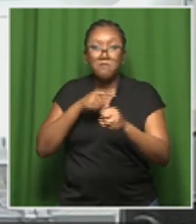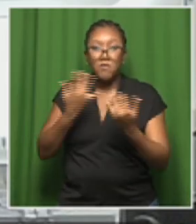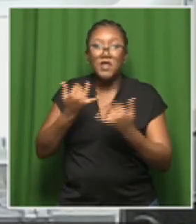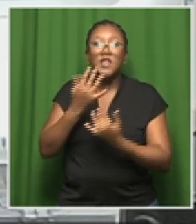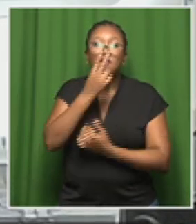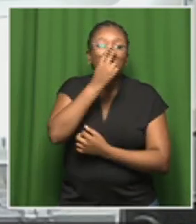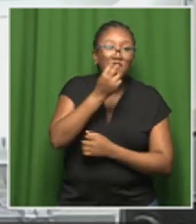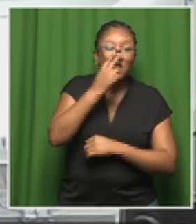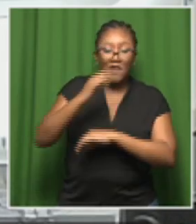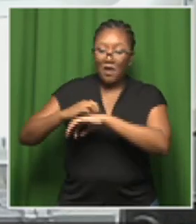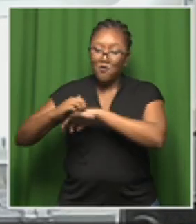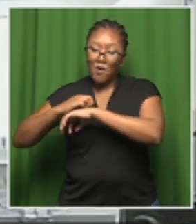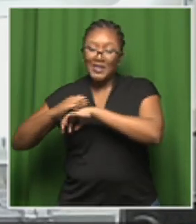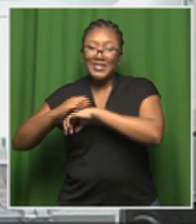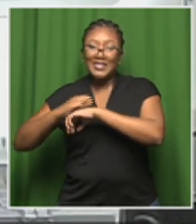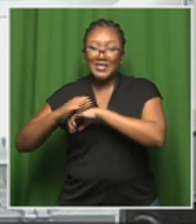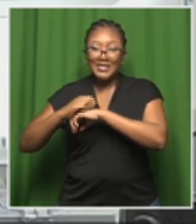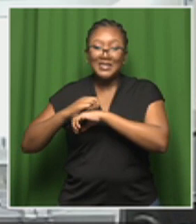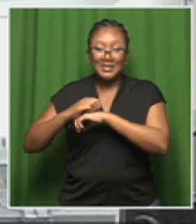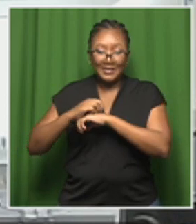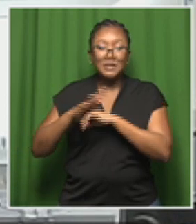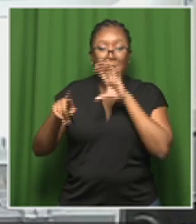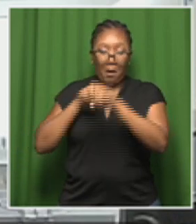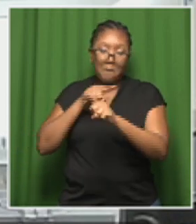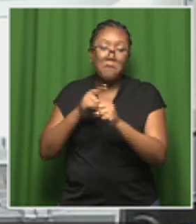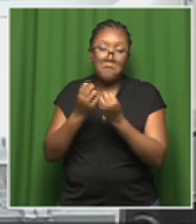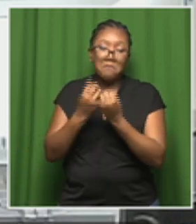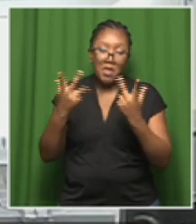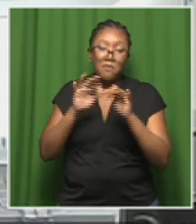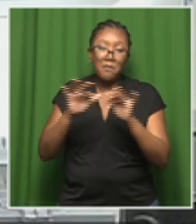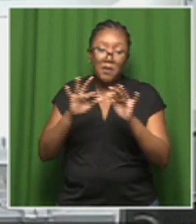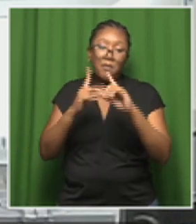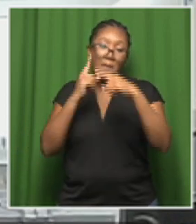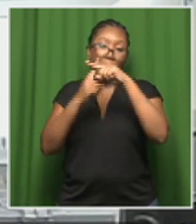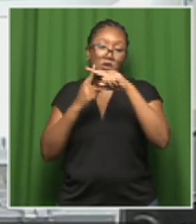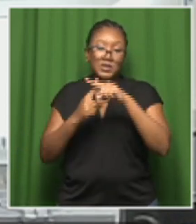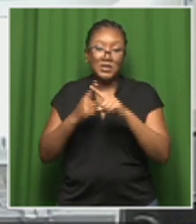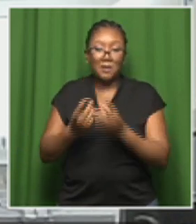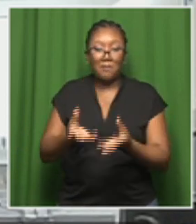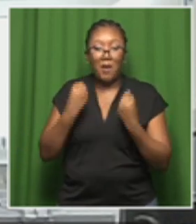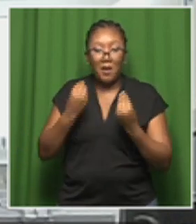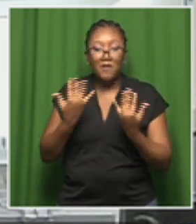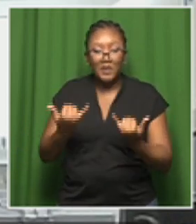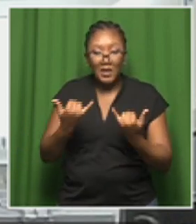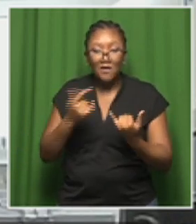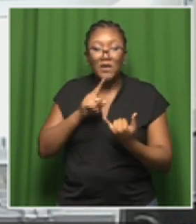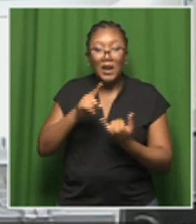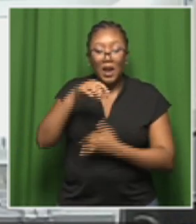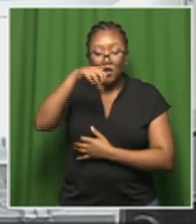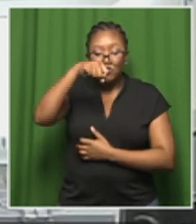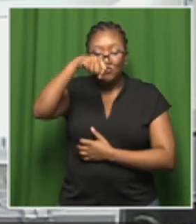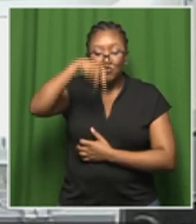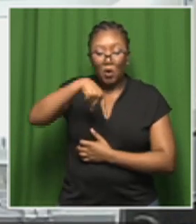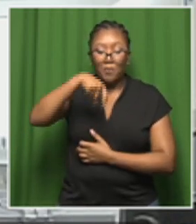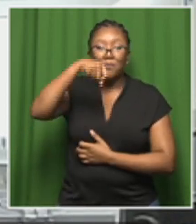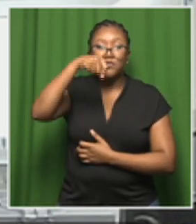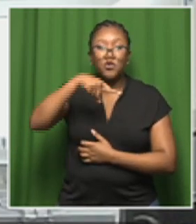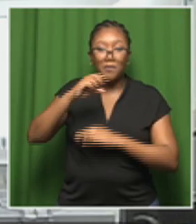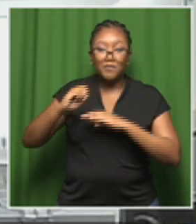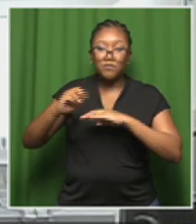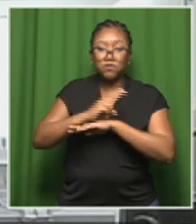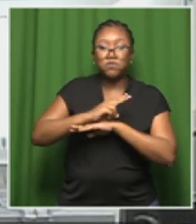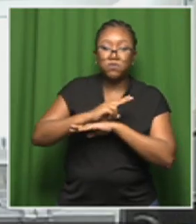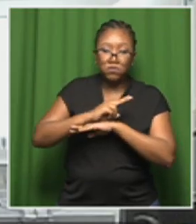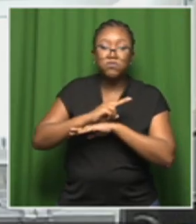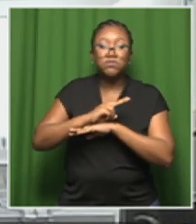rash surveillance at the NICD. Now, rubella is transmitted through droplet transmission, through respiratory